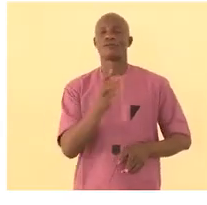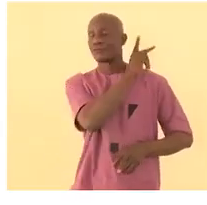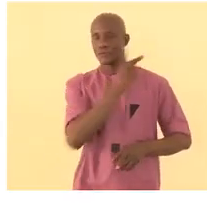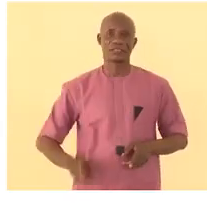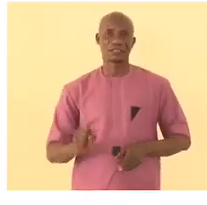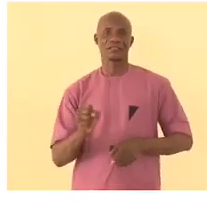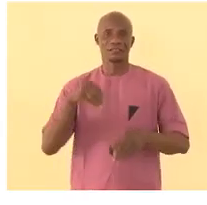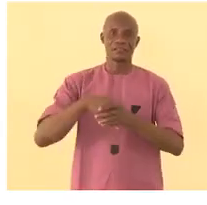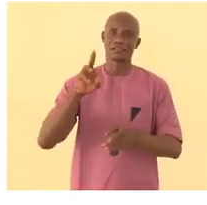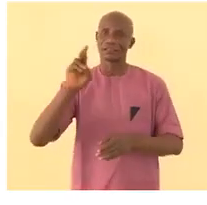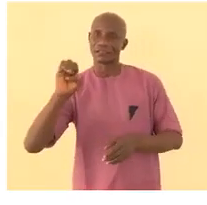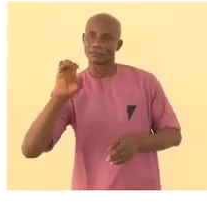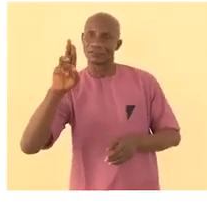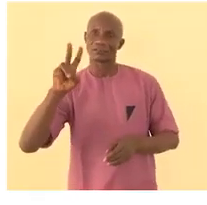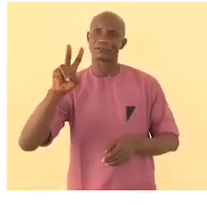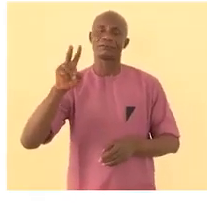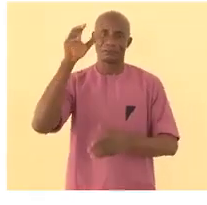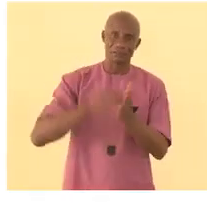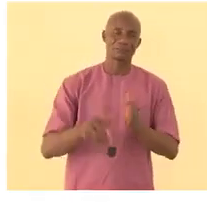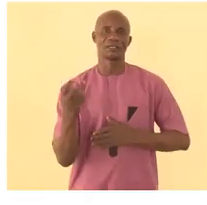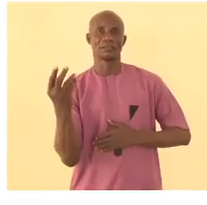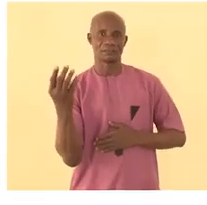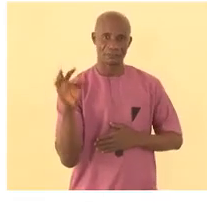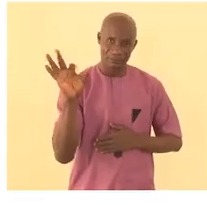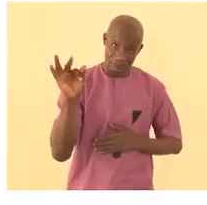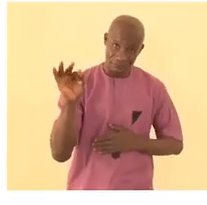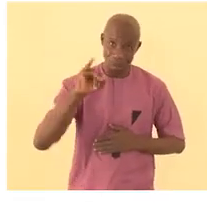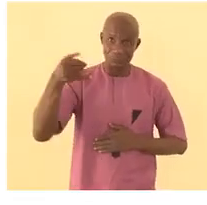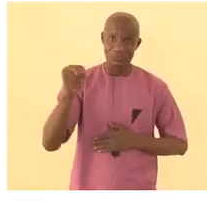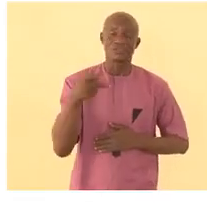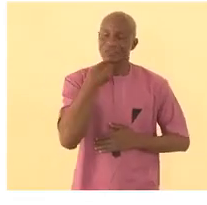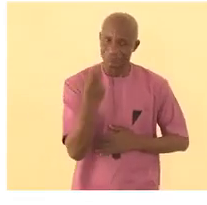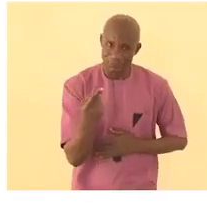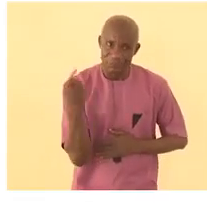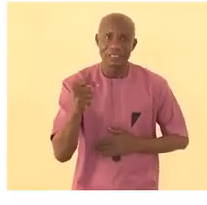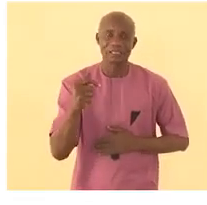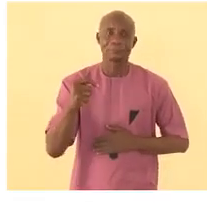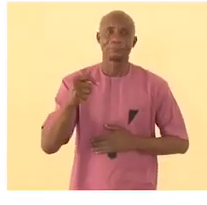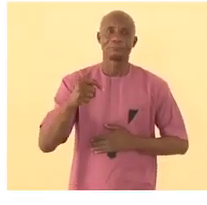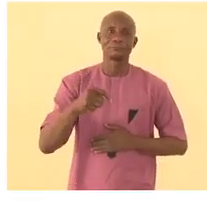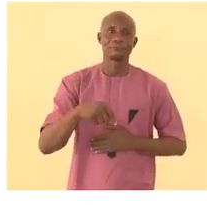In Revelation chapter 19, verse 16, there John says,